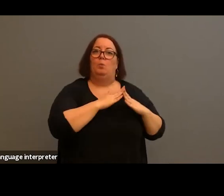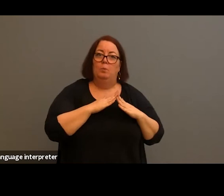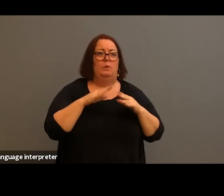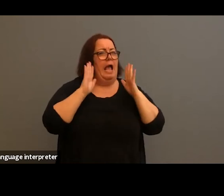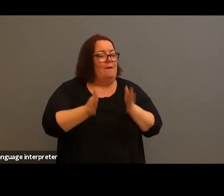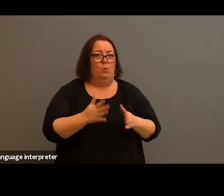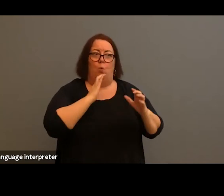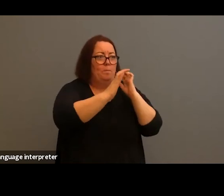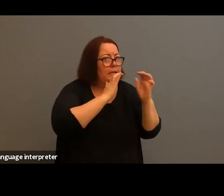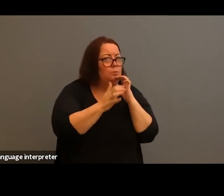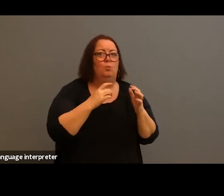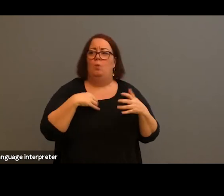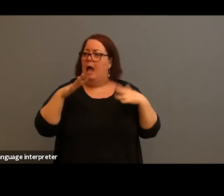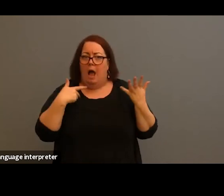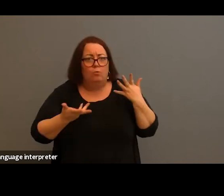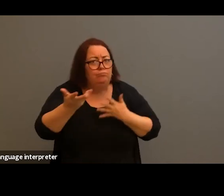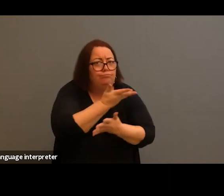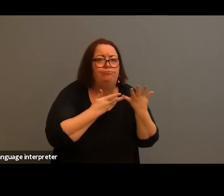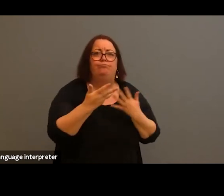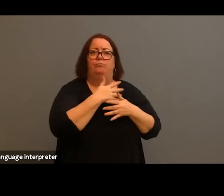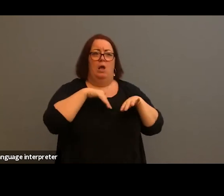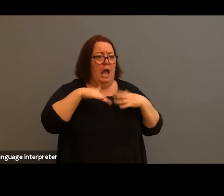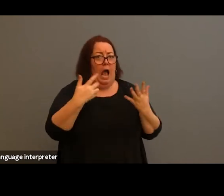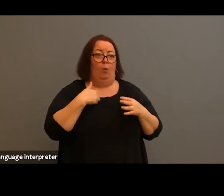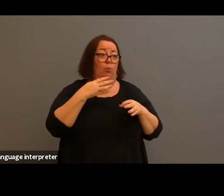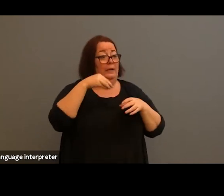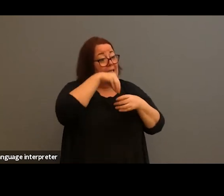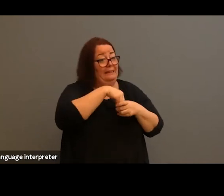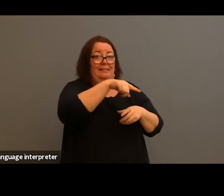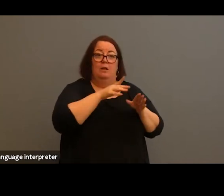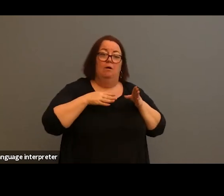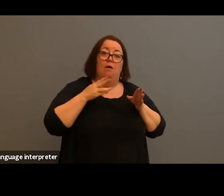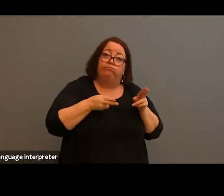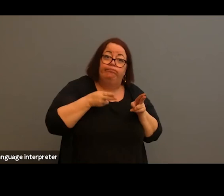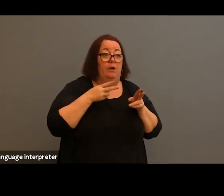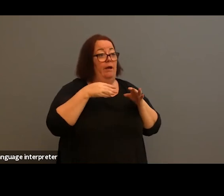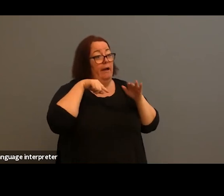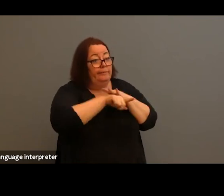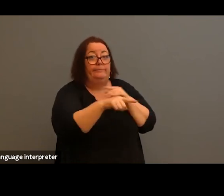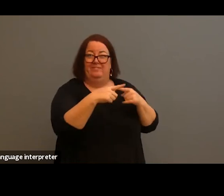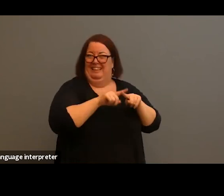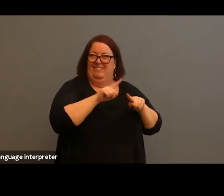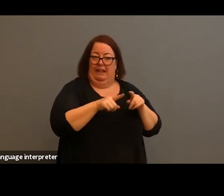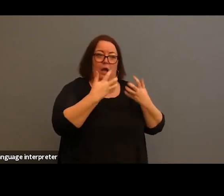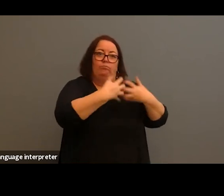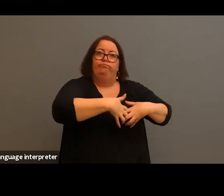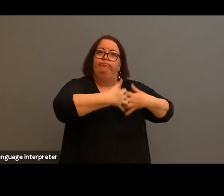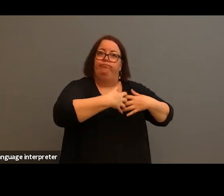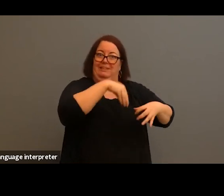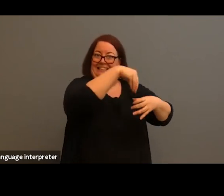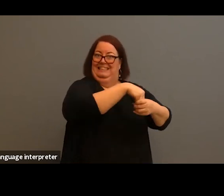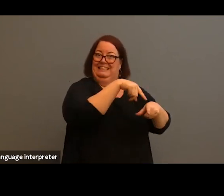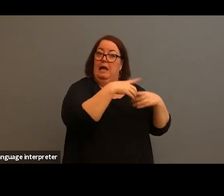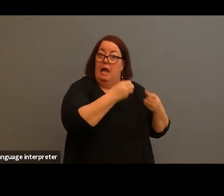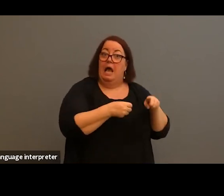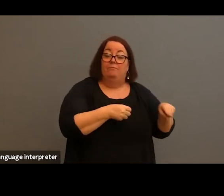the universal design approach is embedded in the fact that we're talking about mainstream technology. How do we make mainstream technology